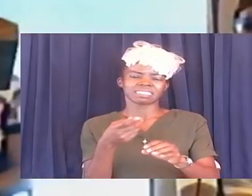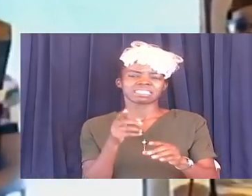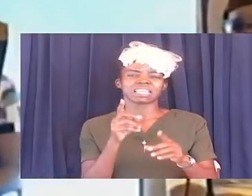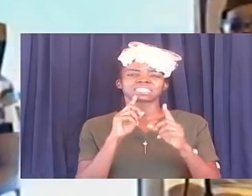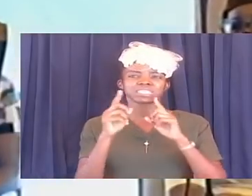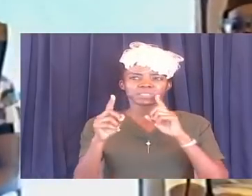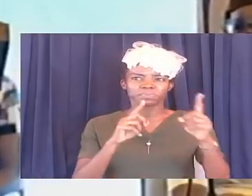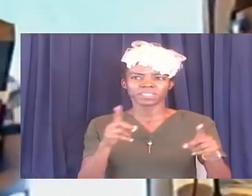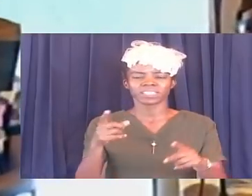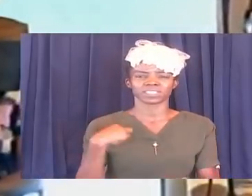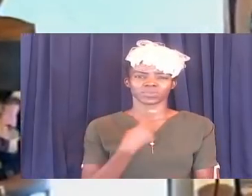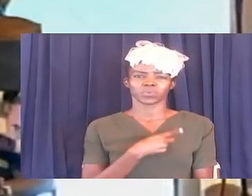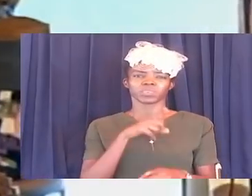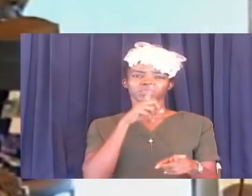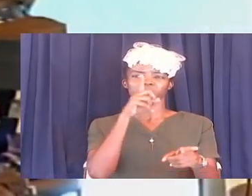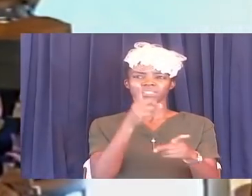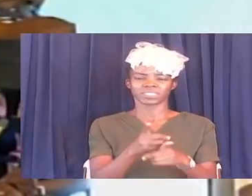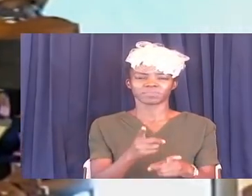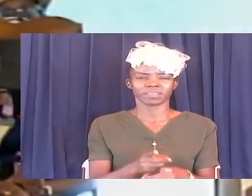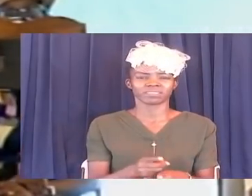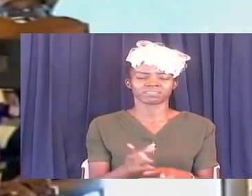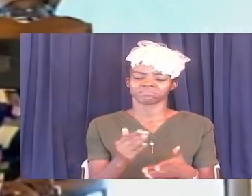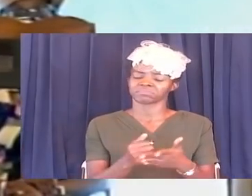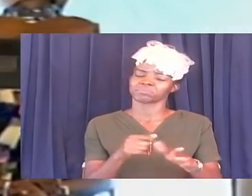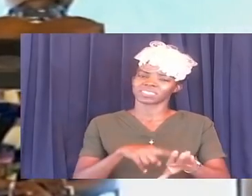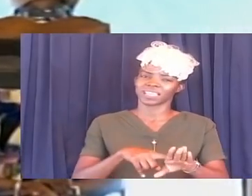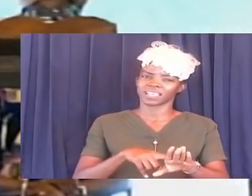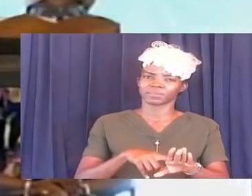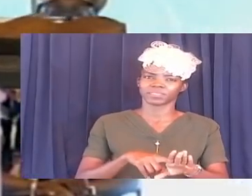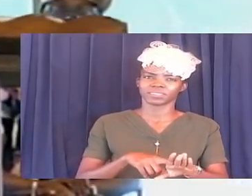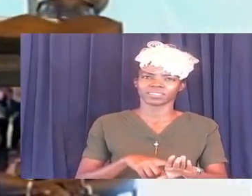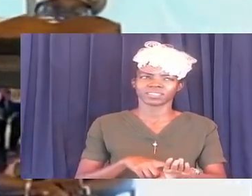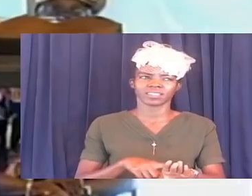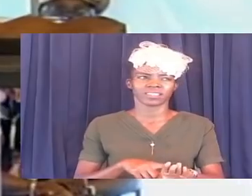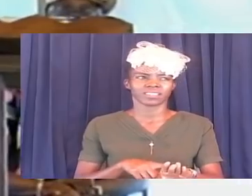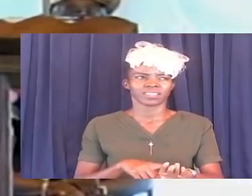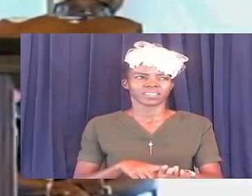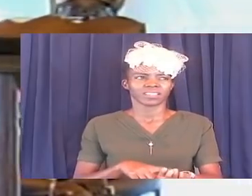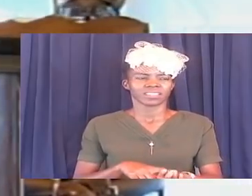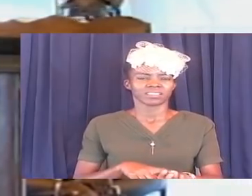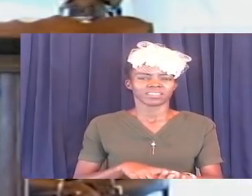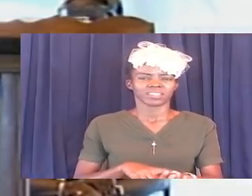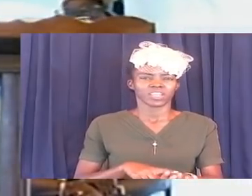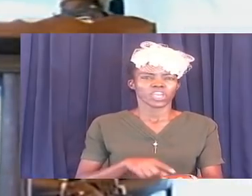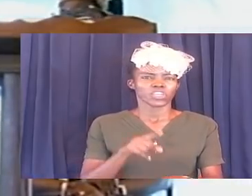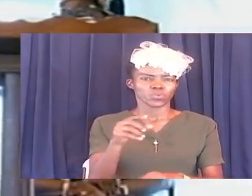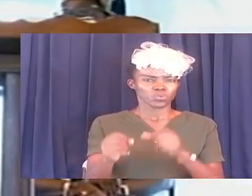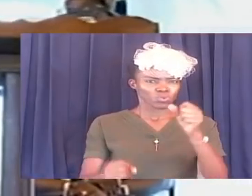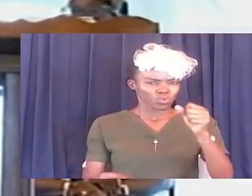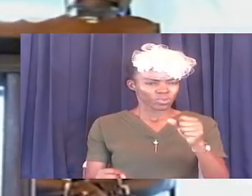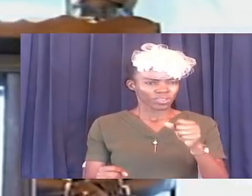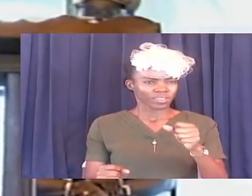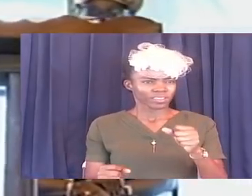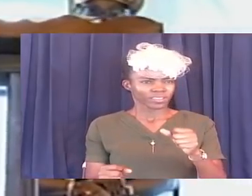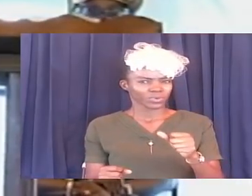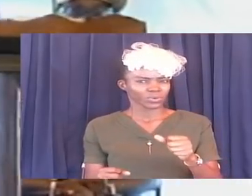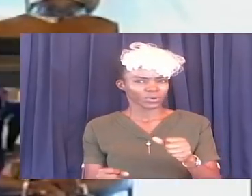respond? Some of the times, you might press the brake and you can't get a